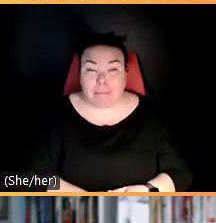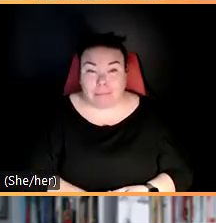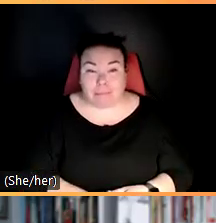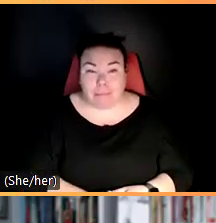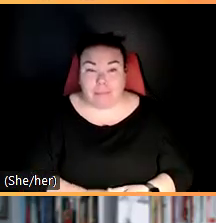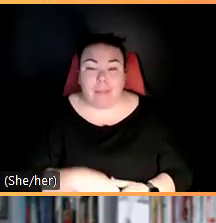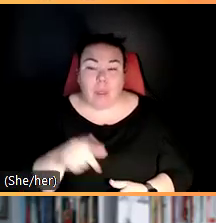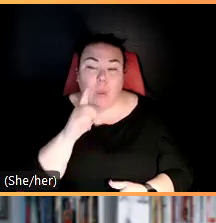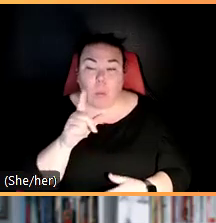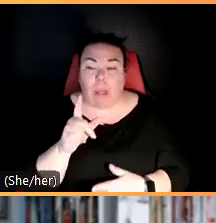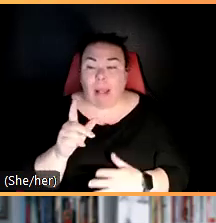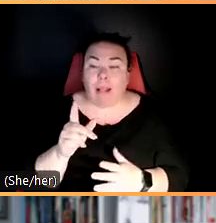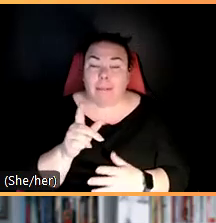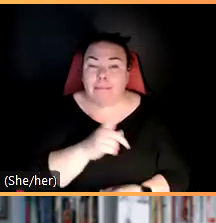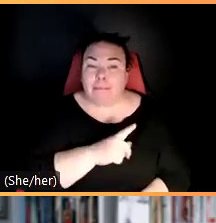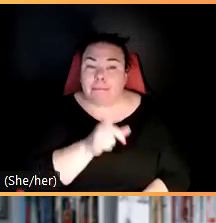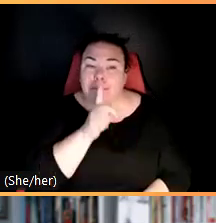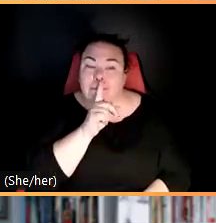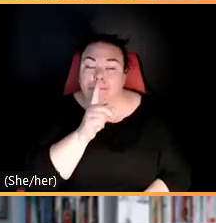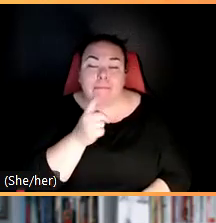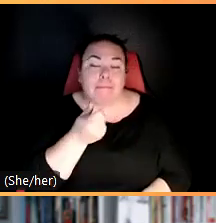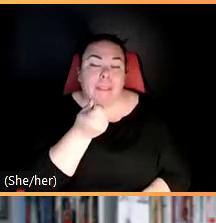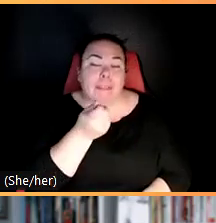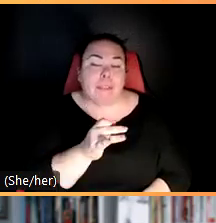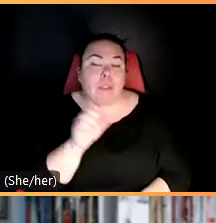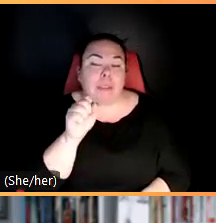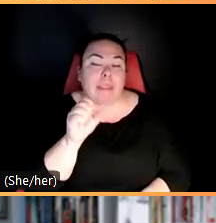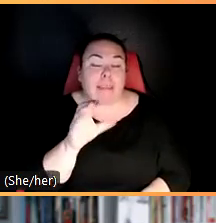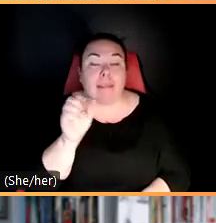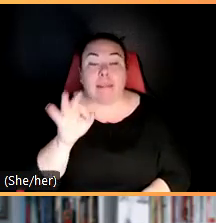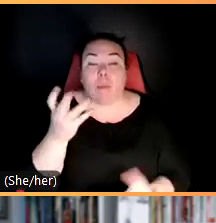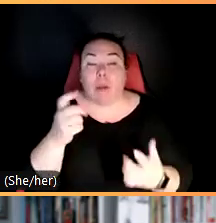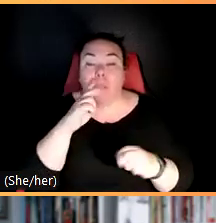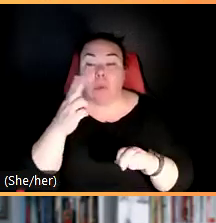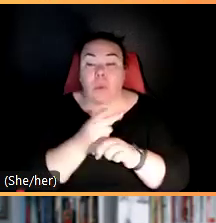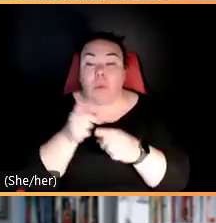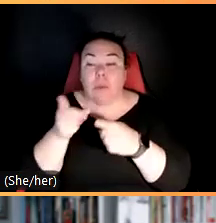couple seconds to see if anyone wants to add in the chat.